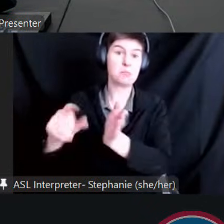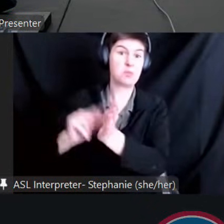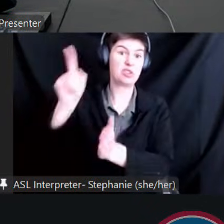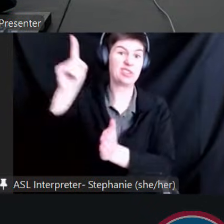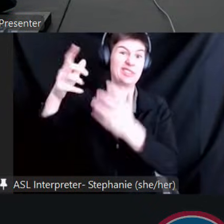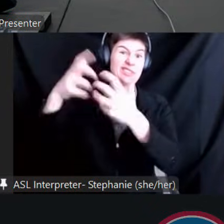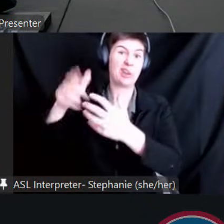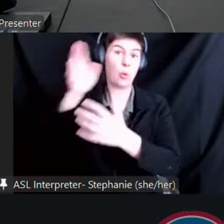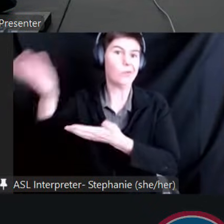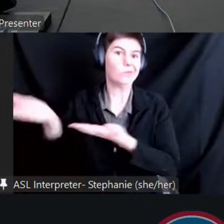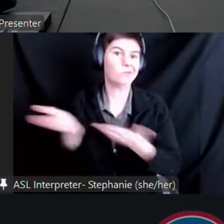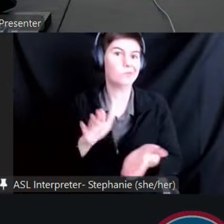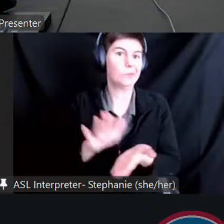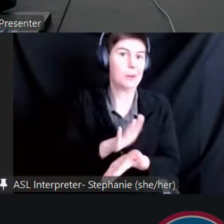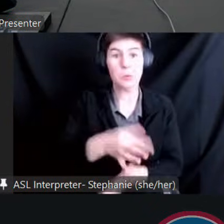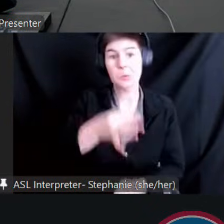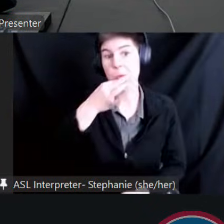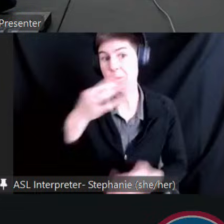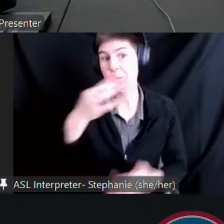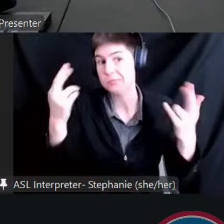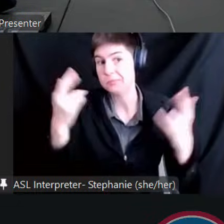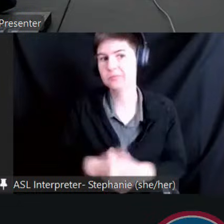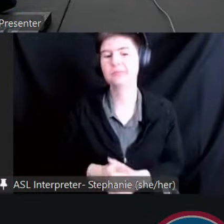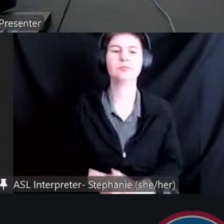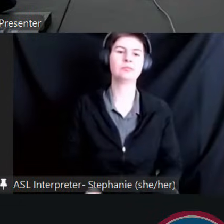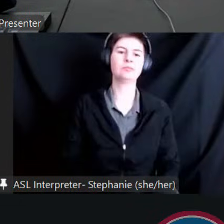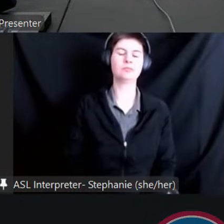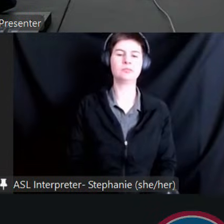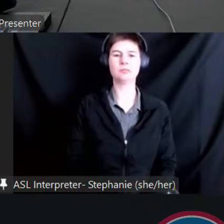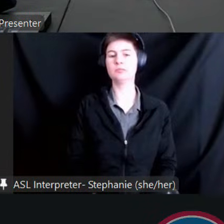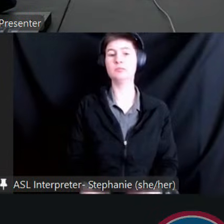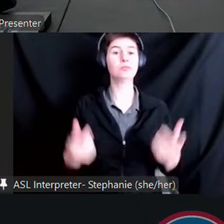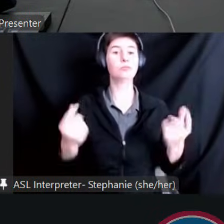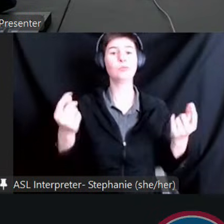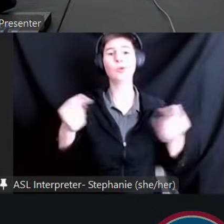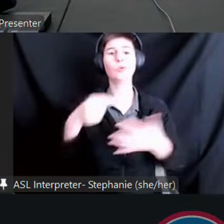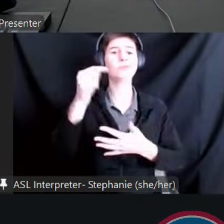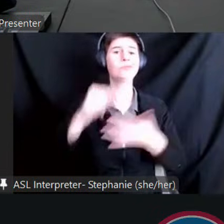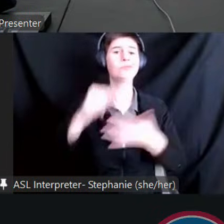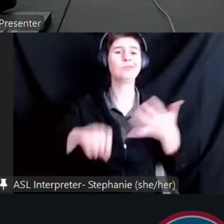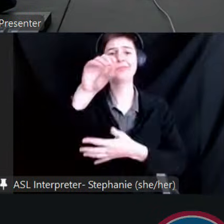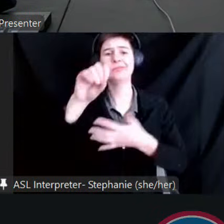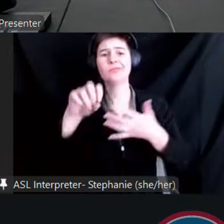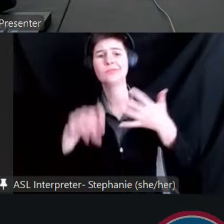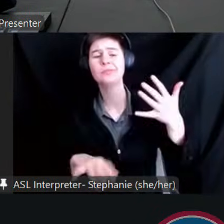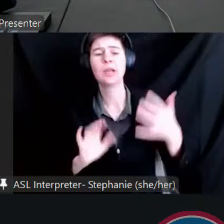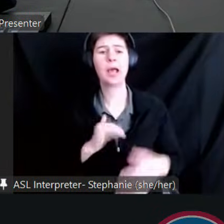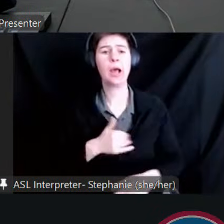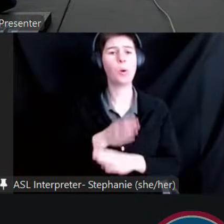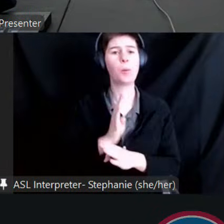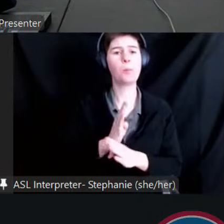So basically just wanted to give you guys an update on the many bus focused projects that we're